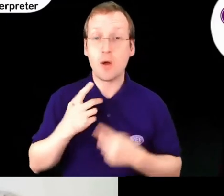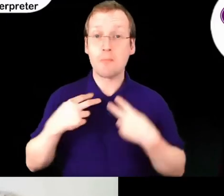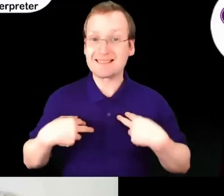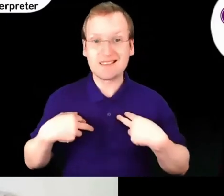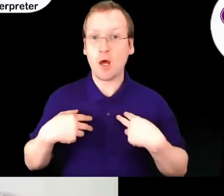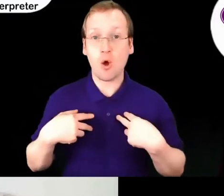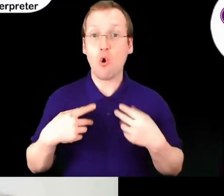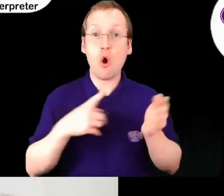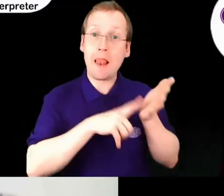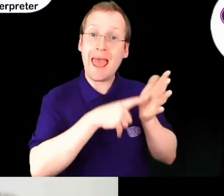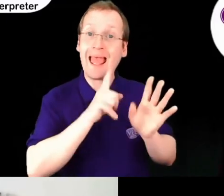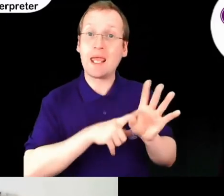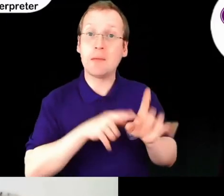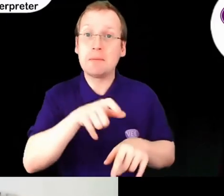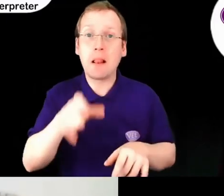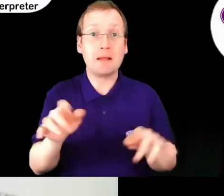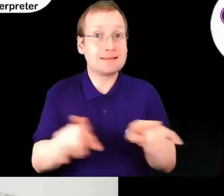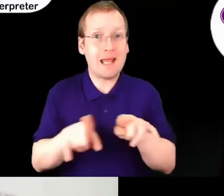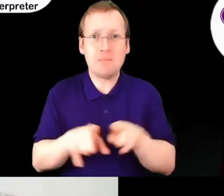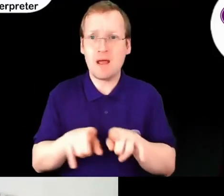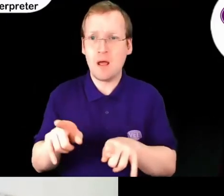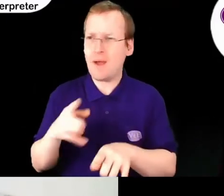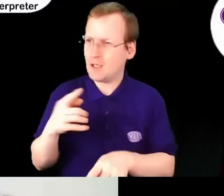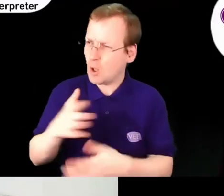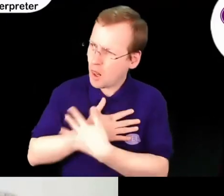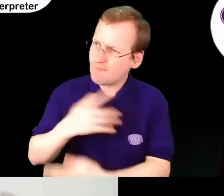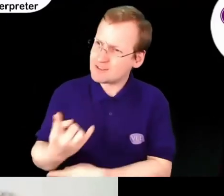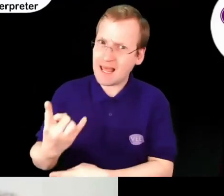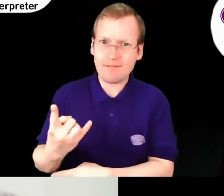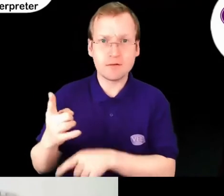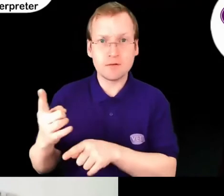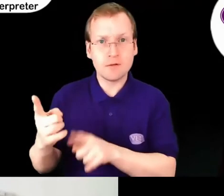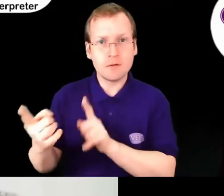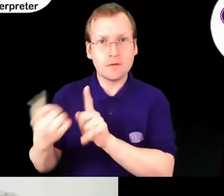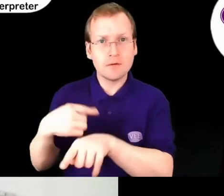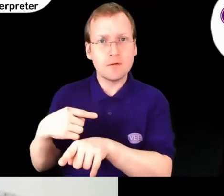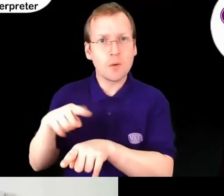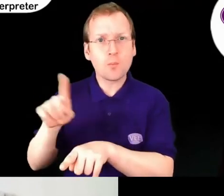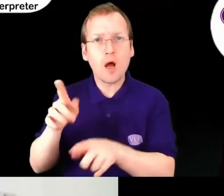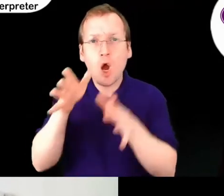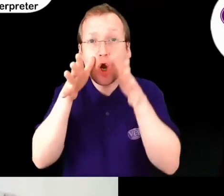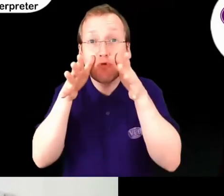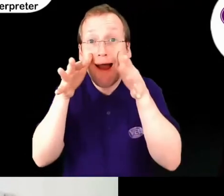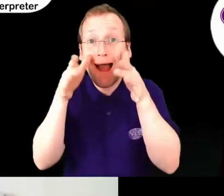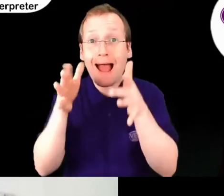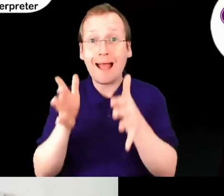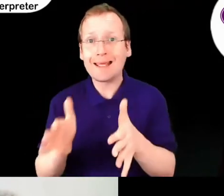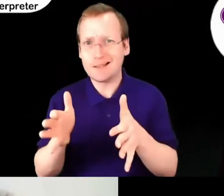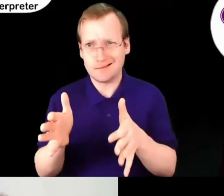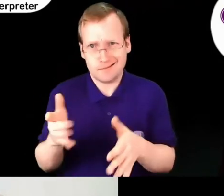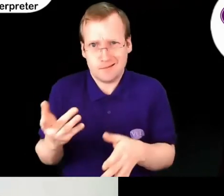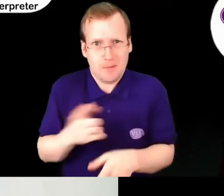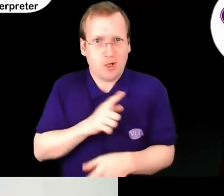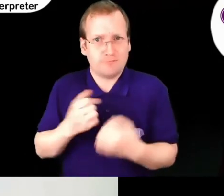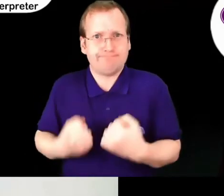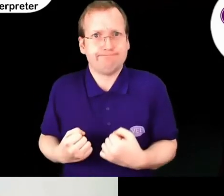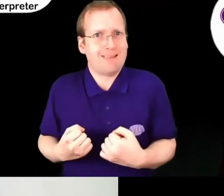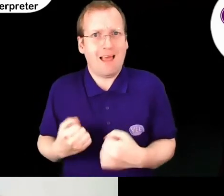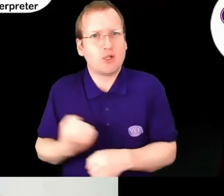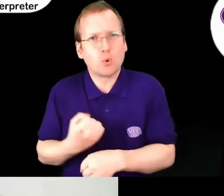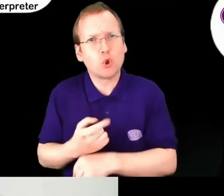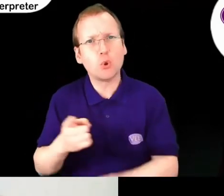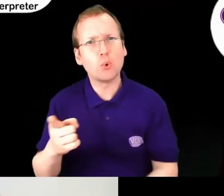people. And then they start crying because it's the very thing that they don't do. And so